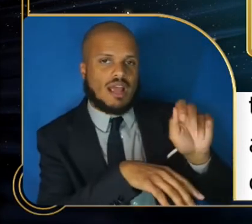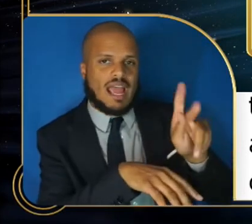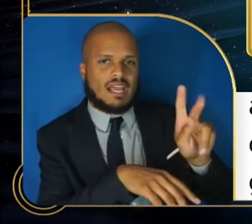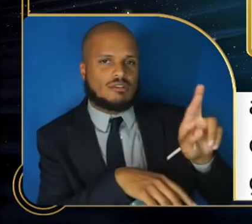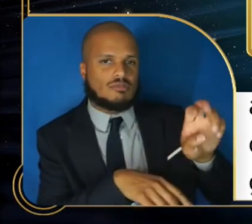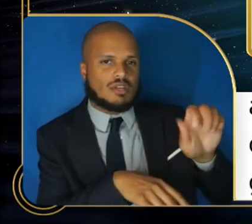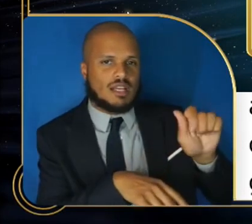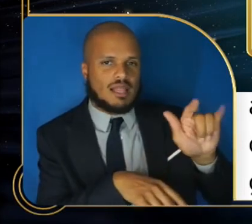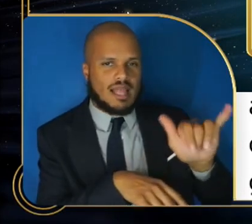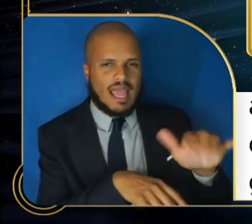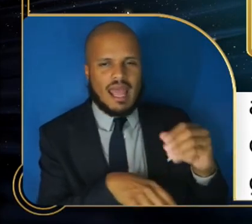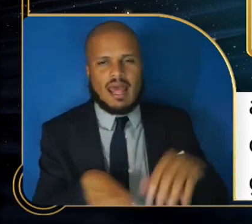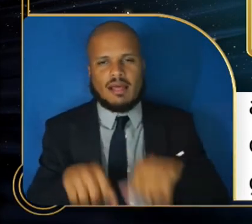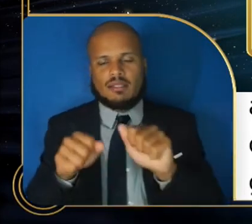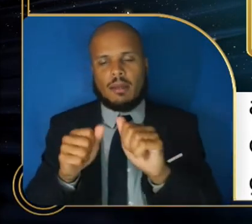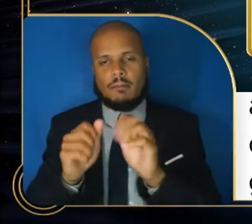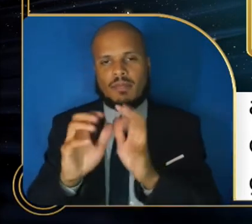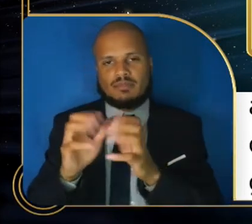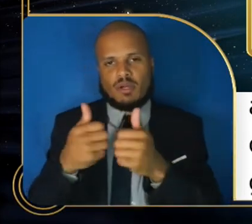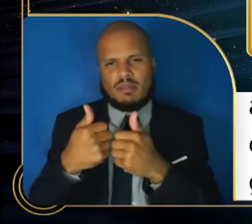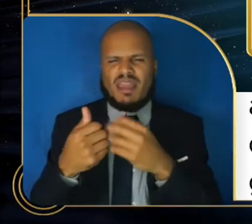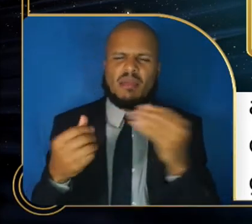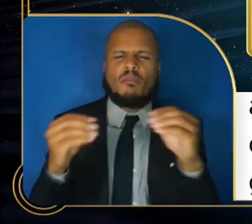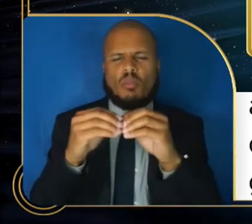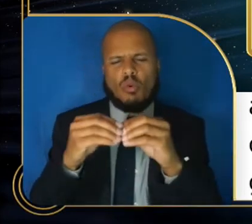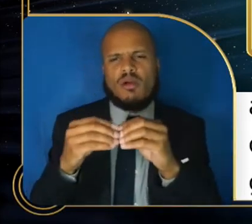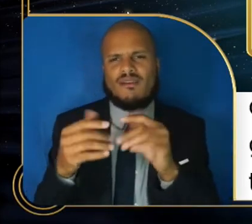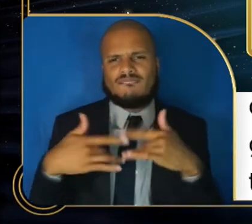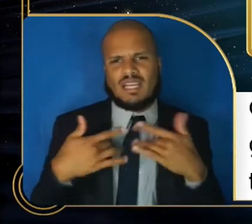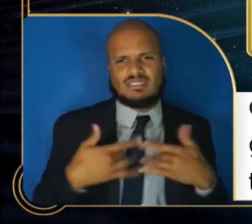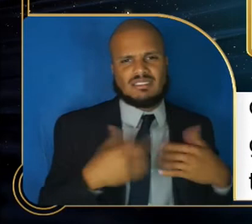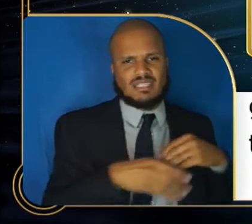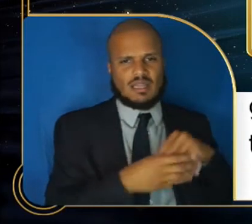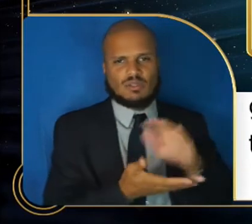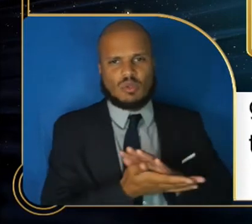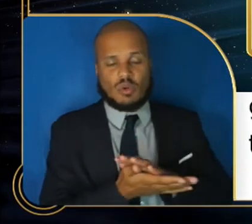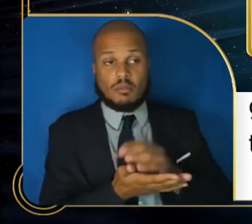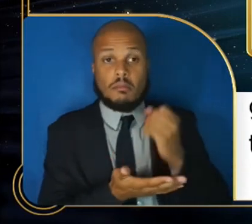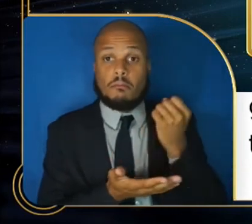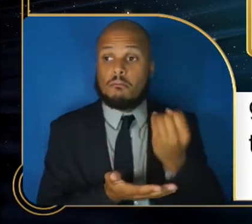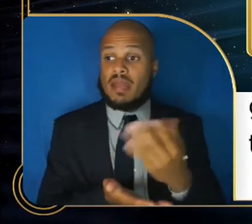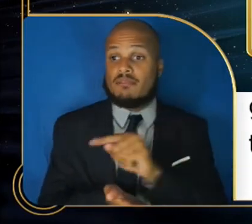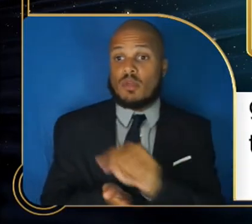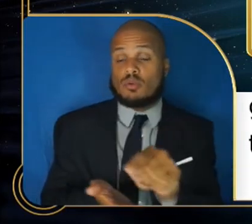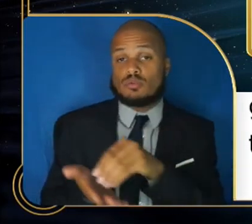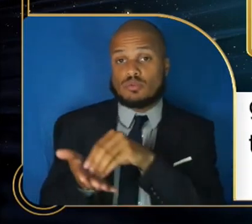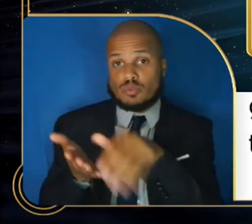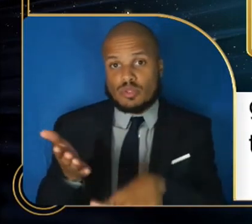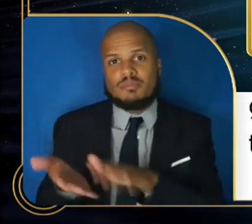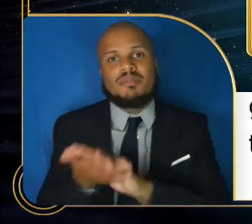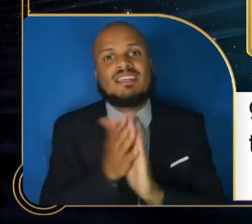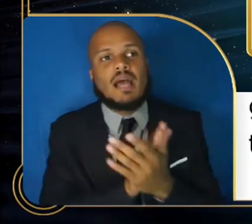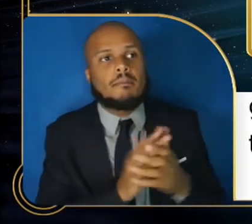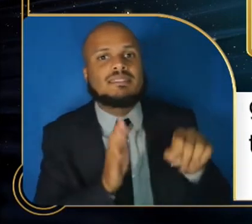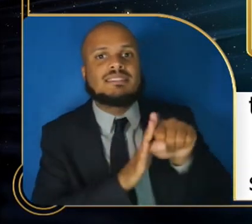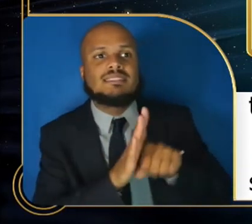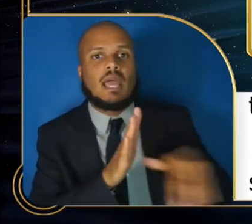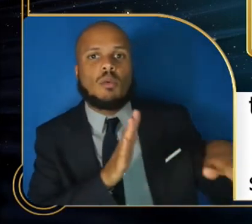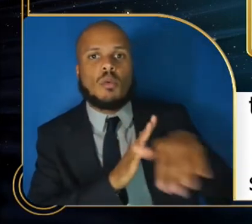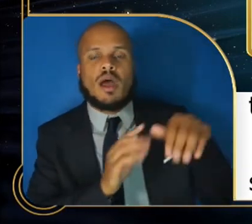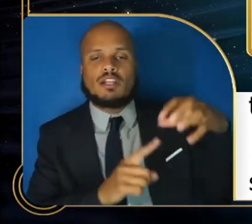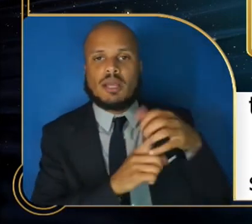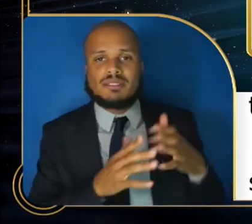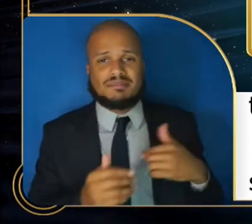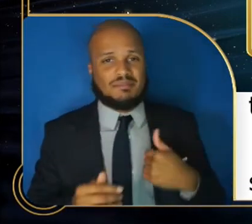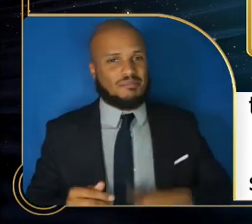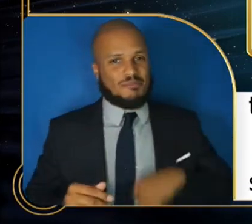integrated events throughout the school. Now, many of those students after me have become statewide champions, and I'm super proud of